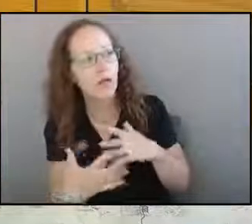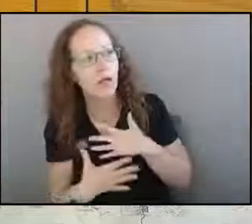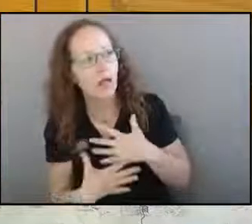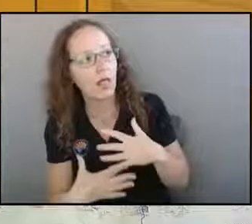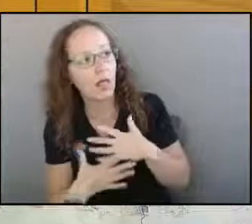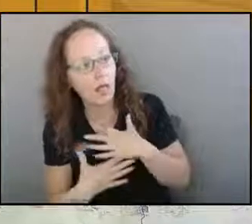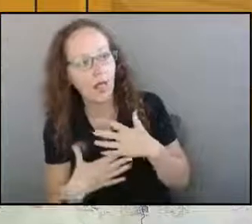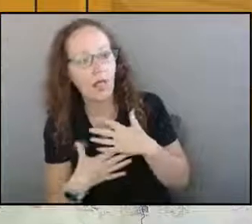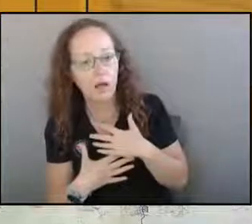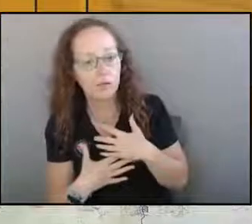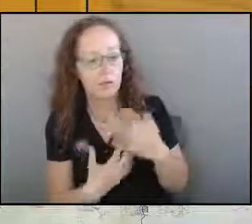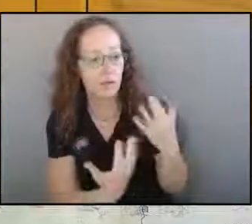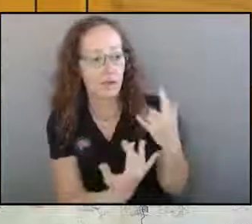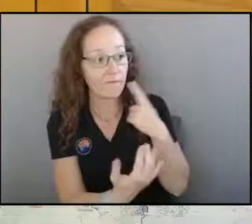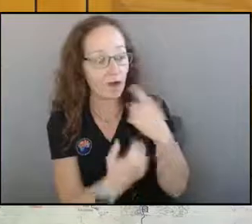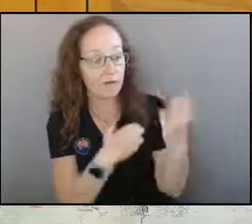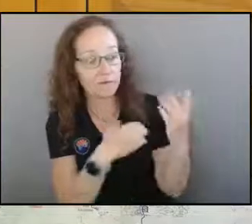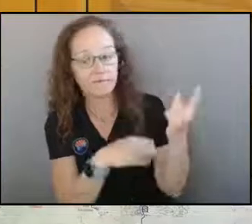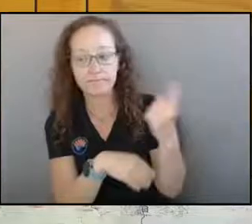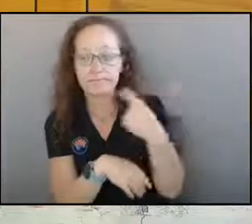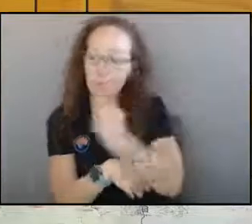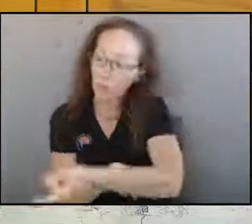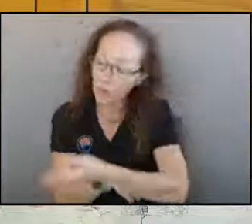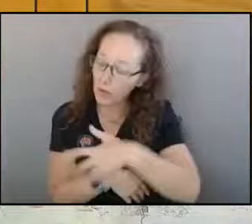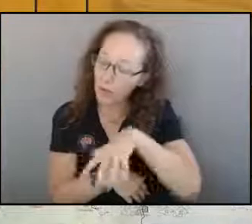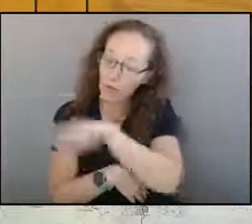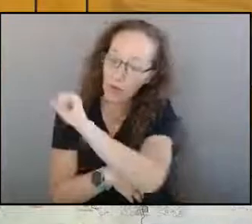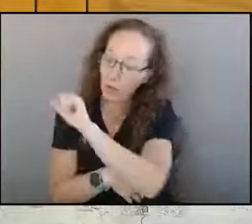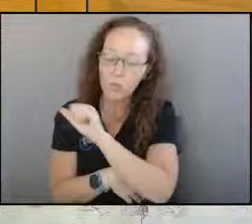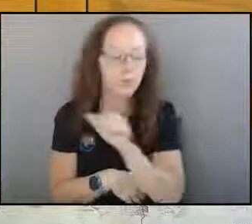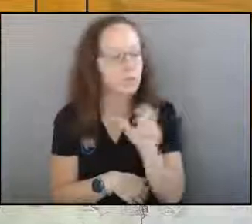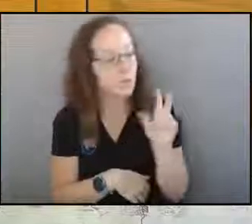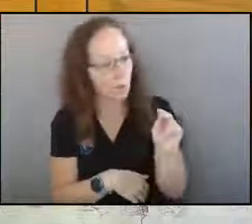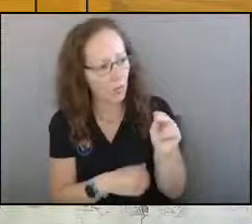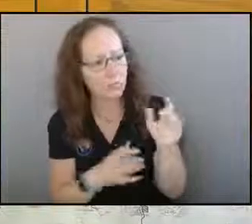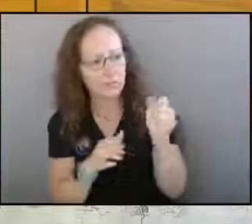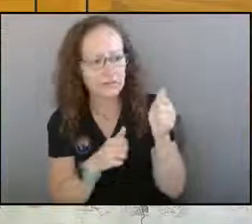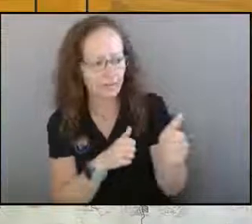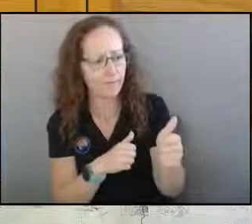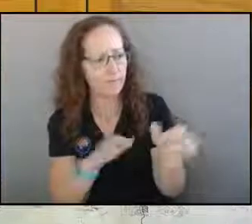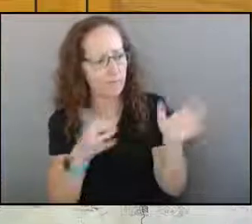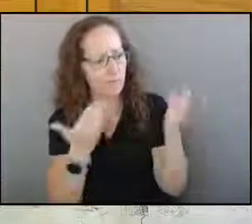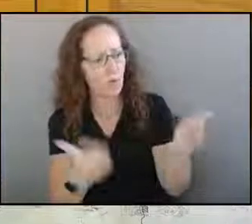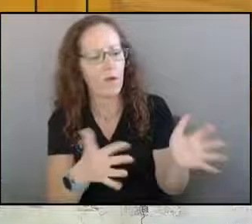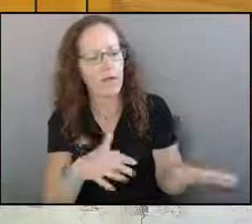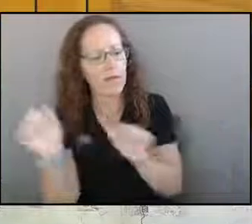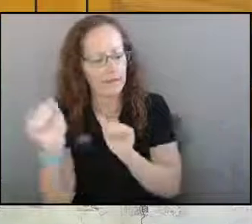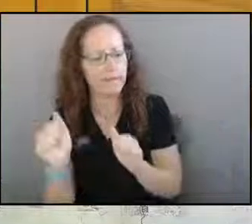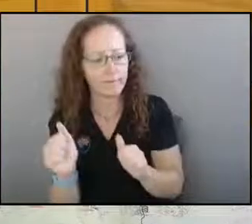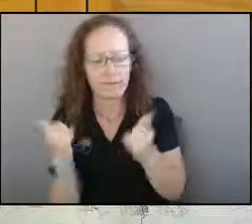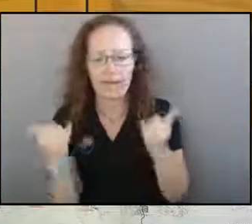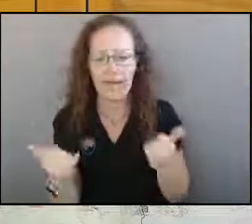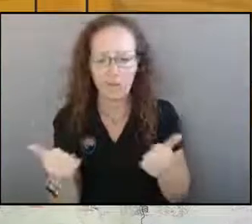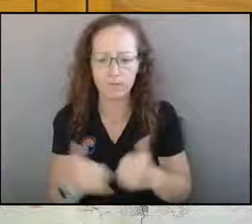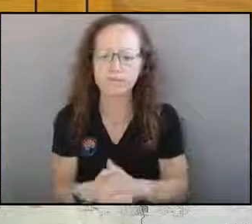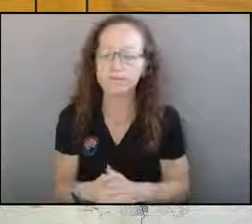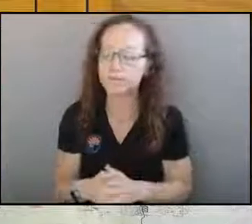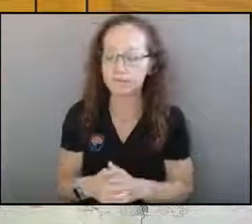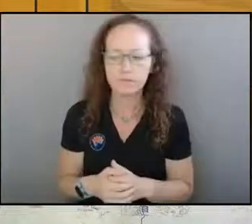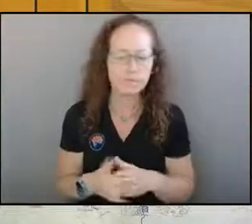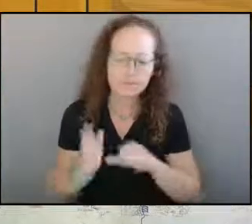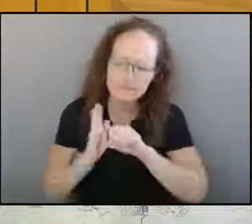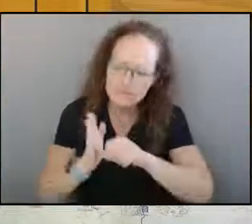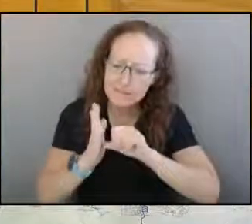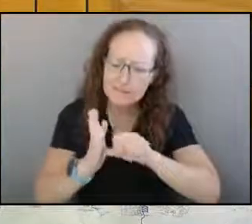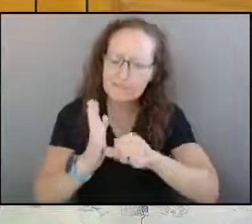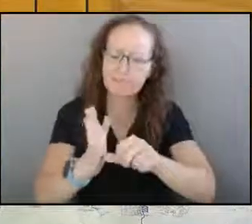order or the recommendation. Leave now, okay? I can't stress that enough. There's no reason to stay behind if you're